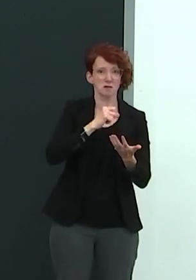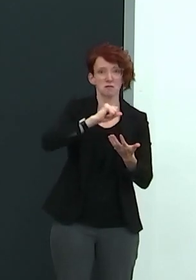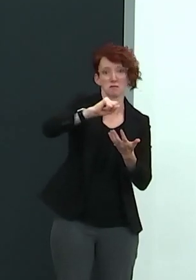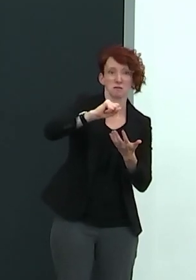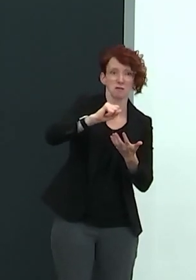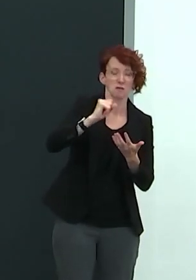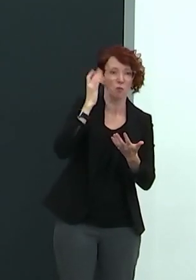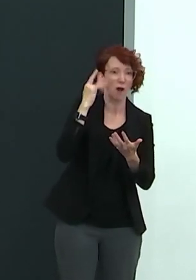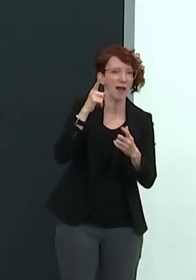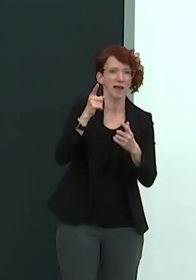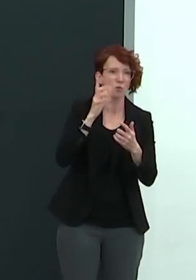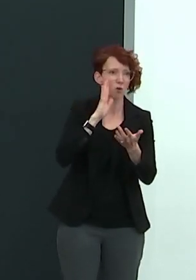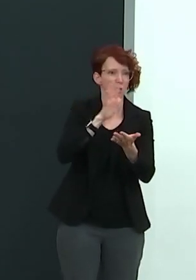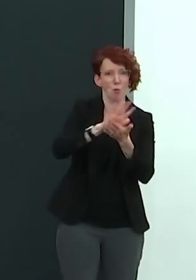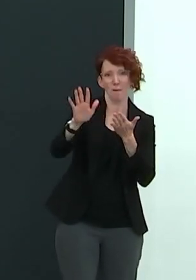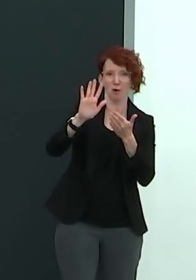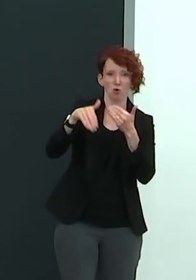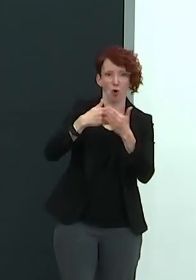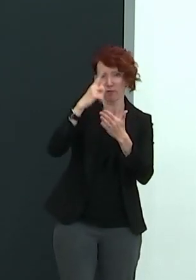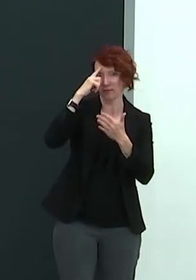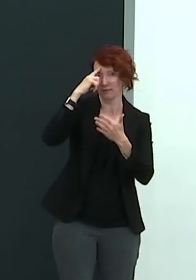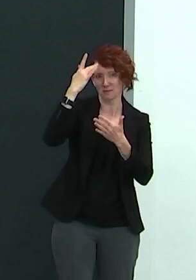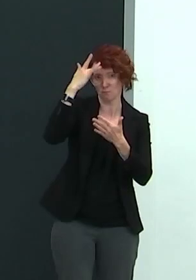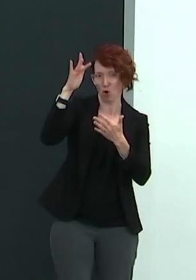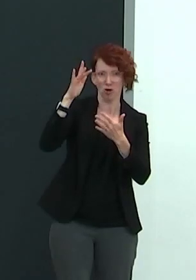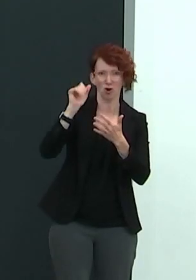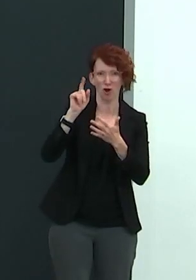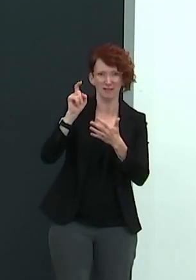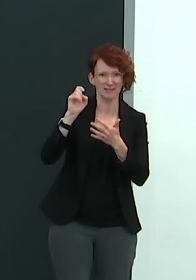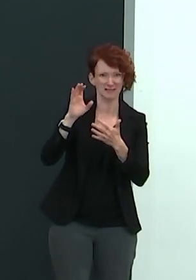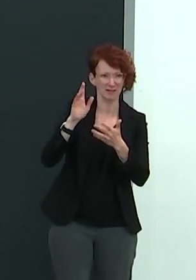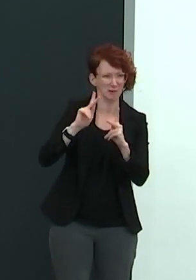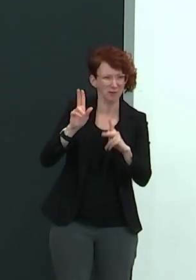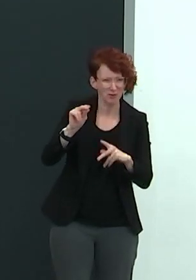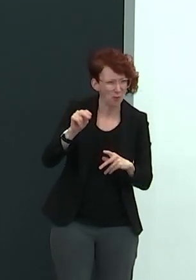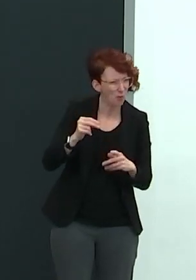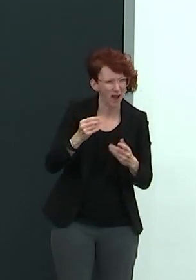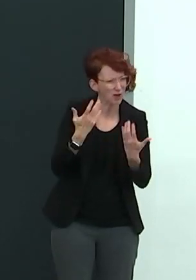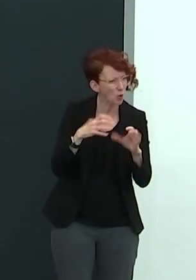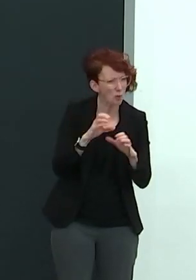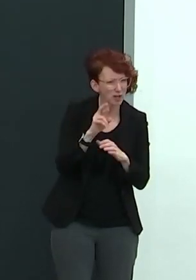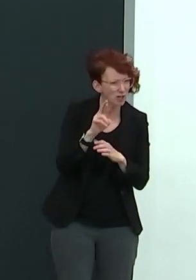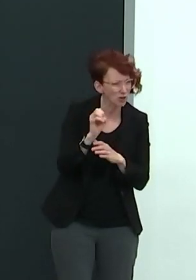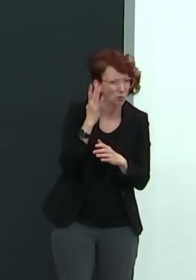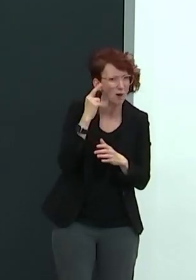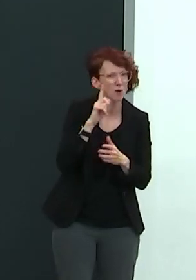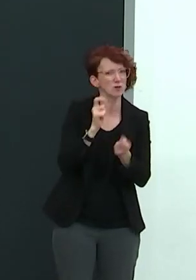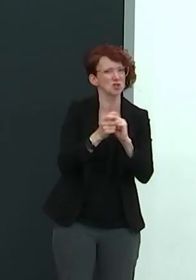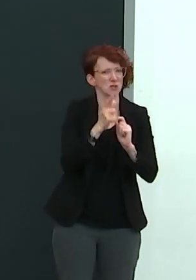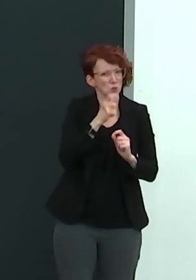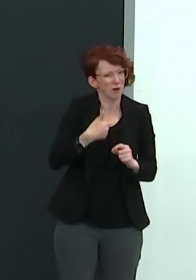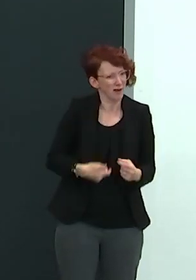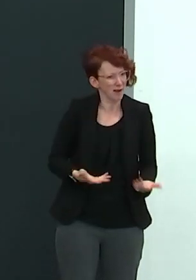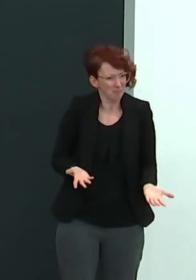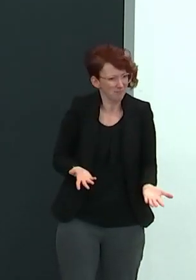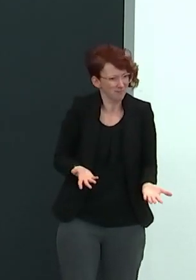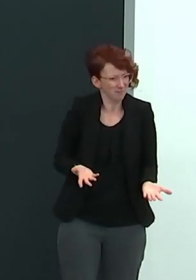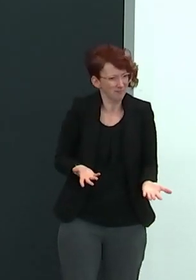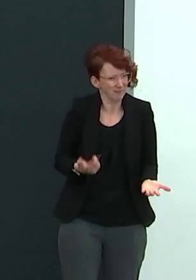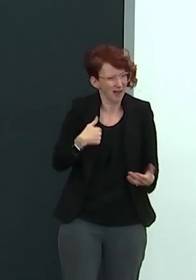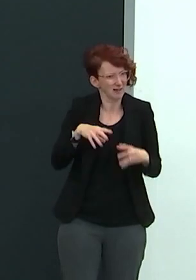all the really smart autistic people. We don't want to be cured because it would change who we are. All